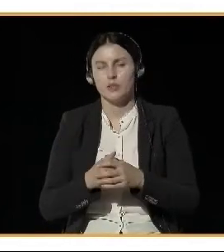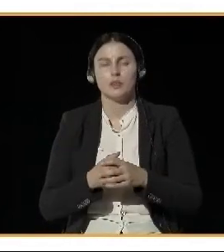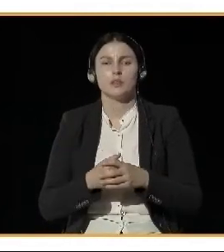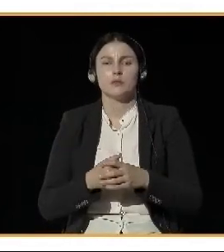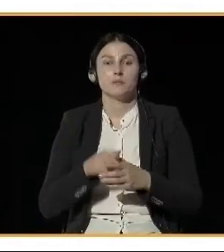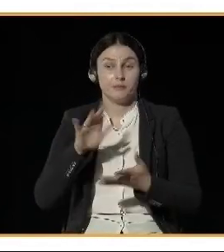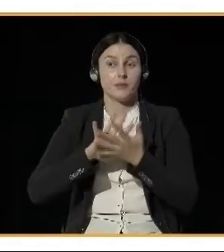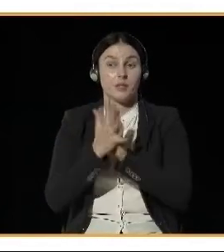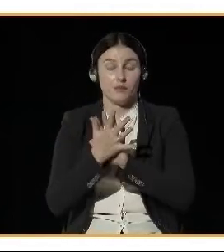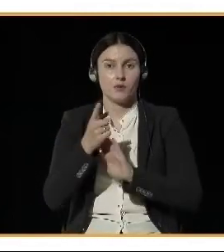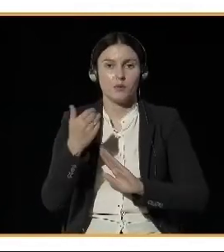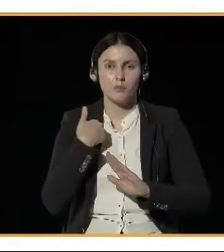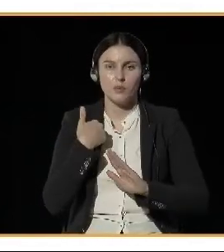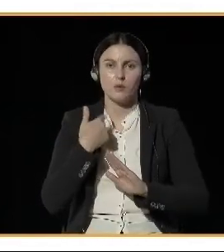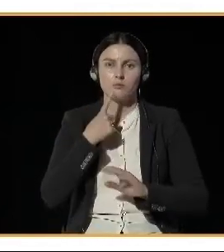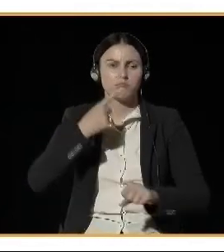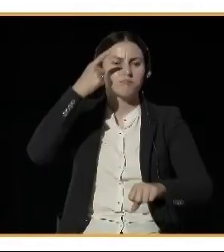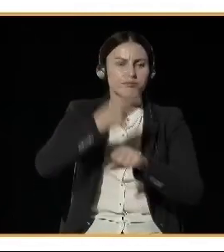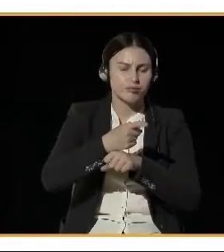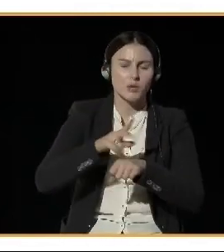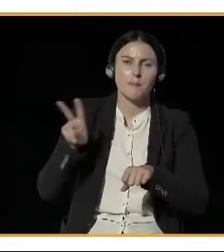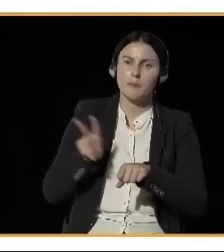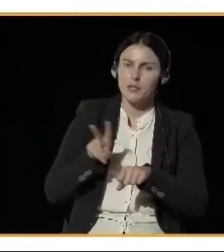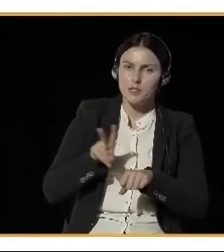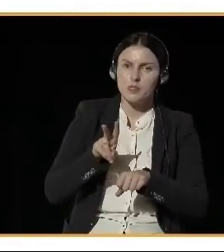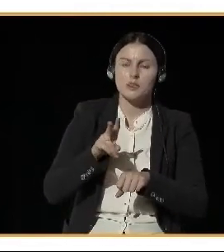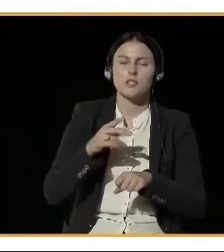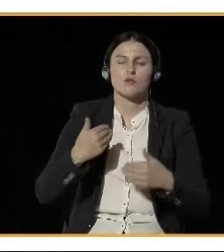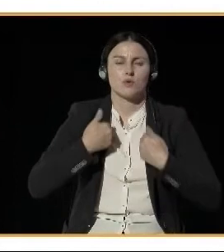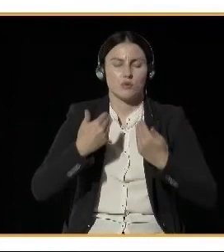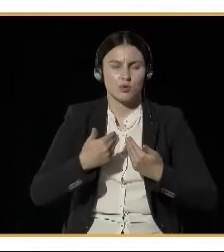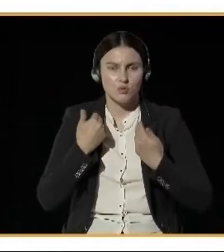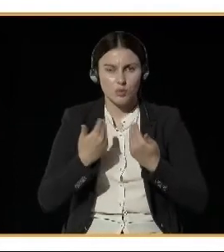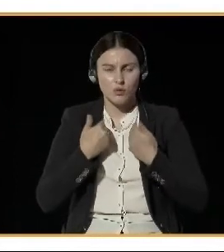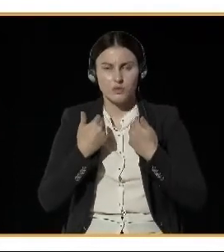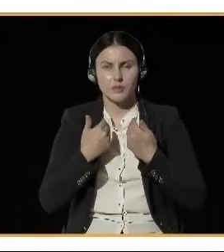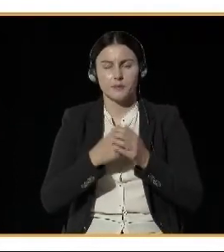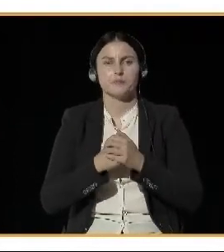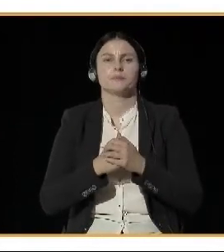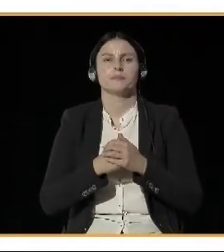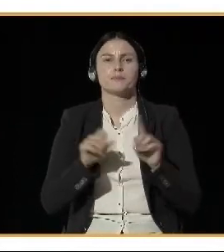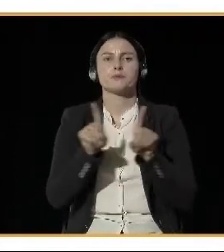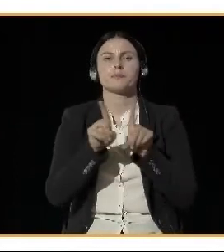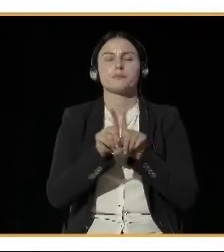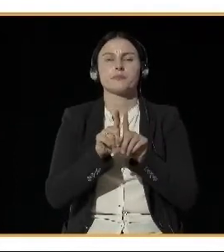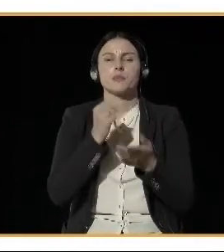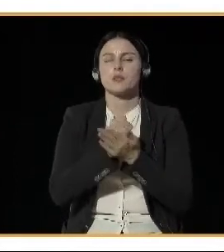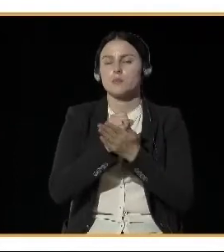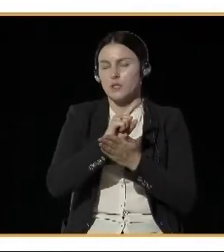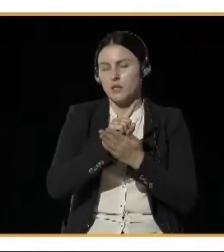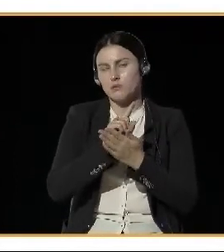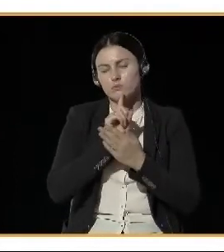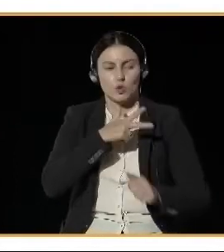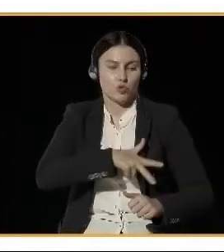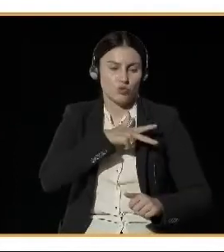The Ministry of Health and Care Services in Norway gathered good practices across the country from